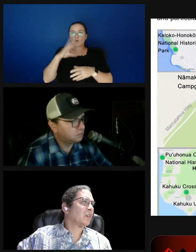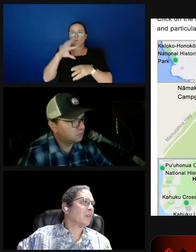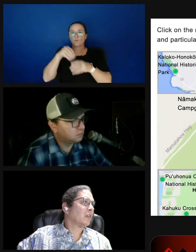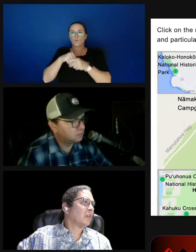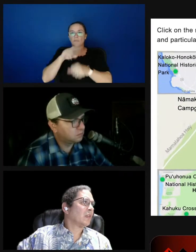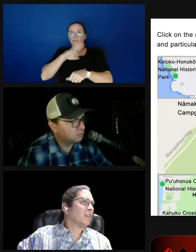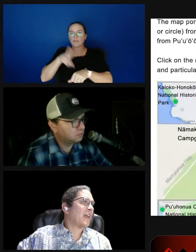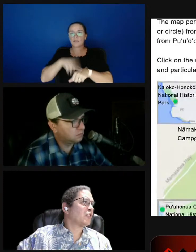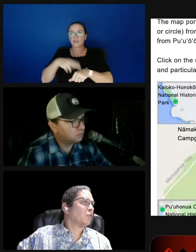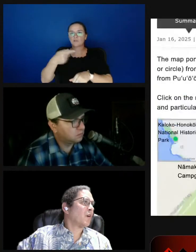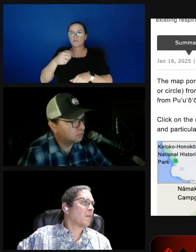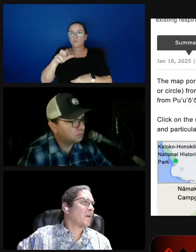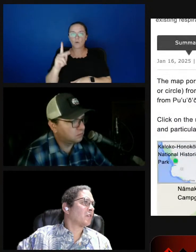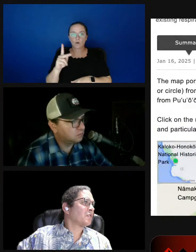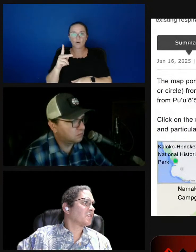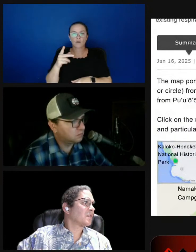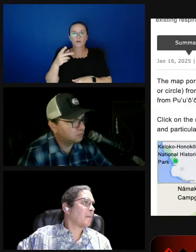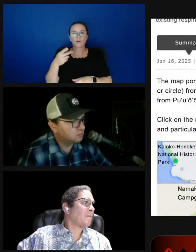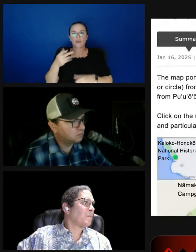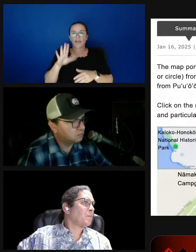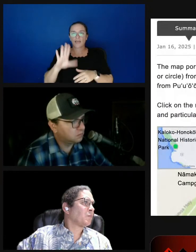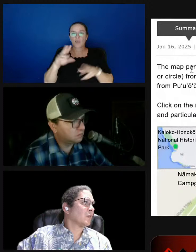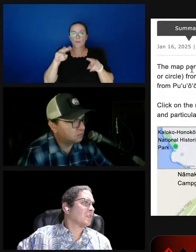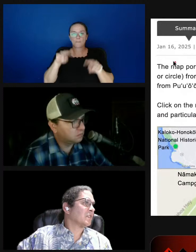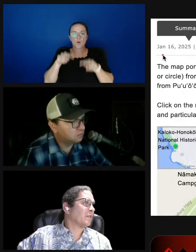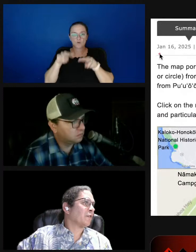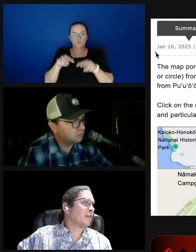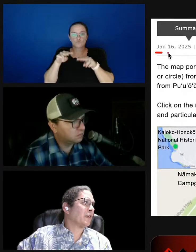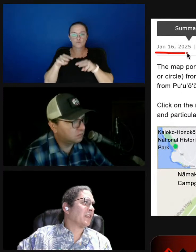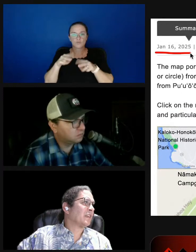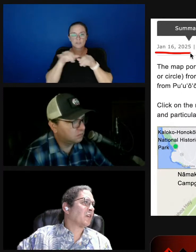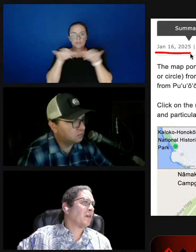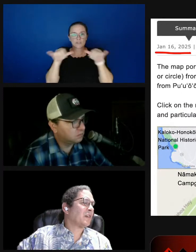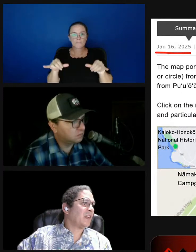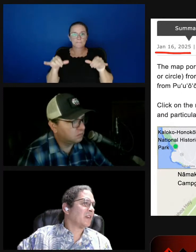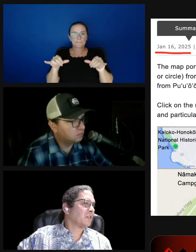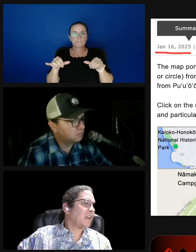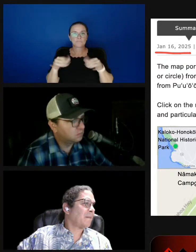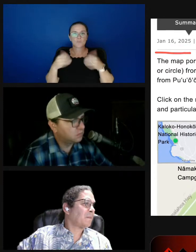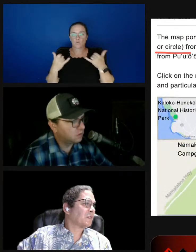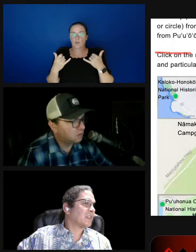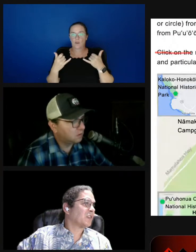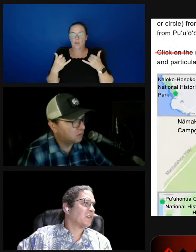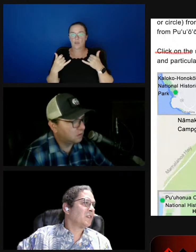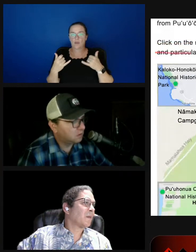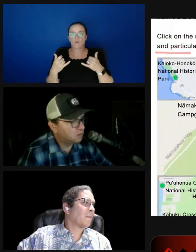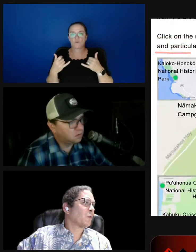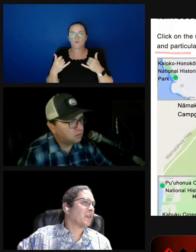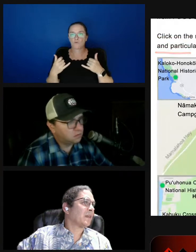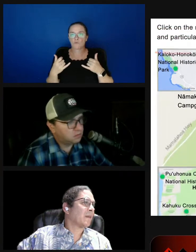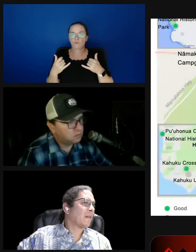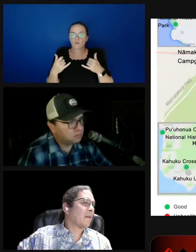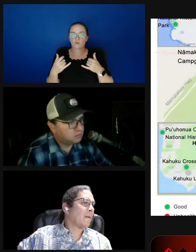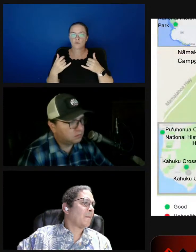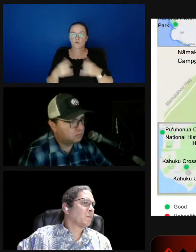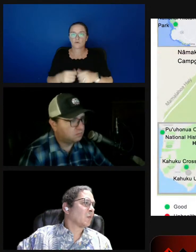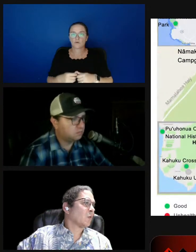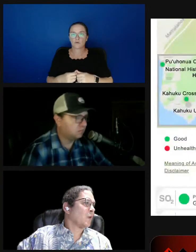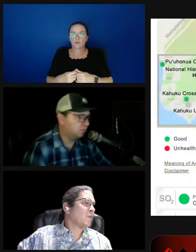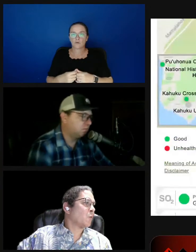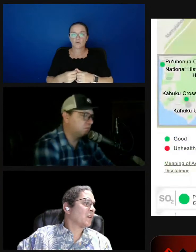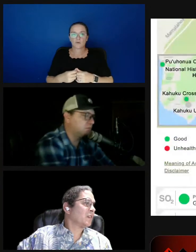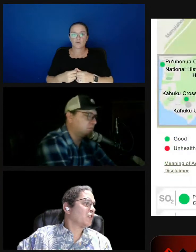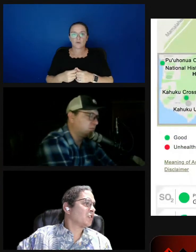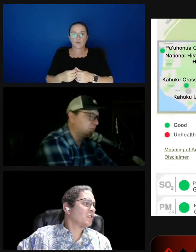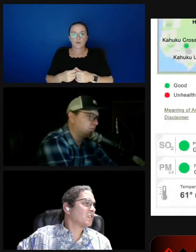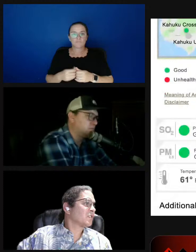to the national park monitors. Let's see, we're getting a current date here today, so that's good. We're getting